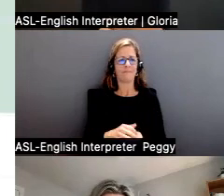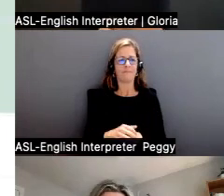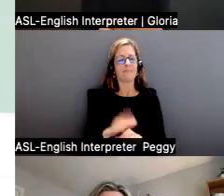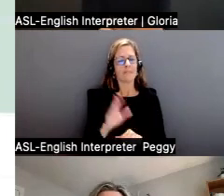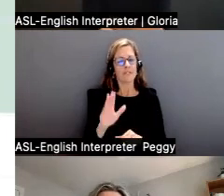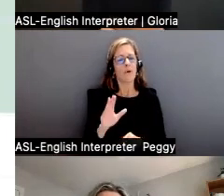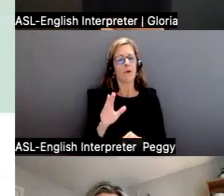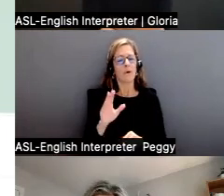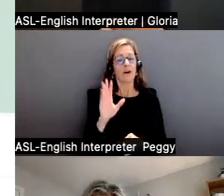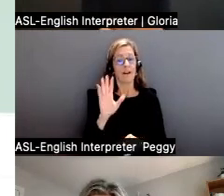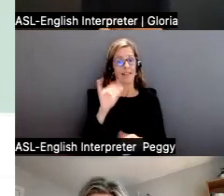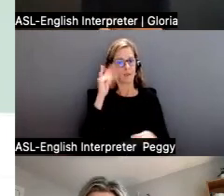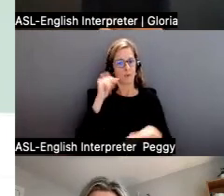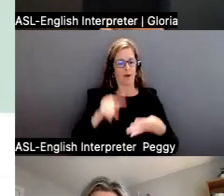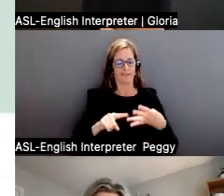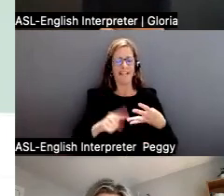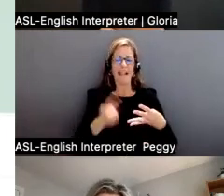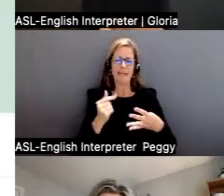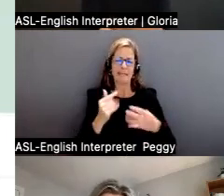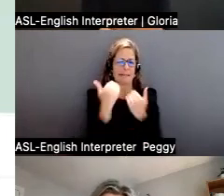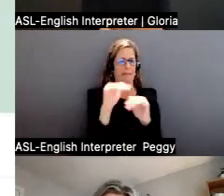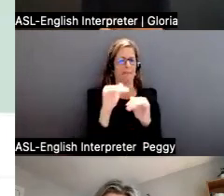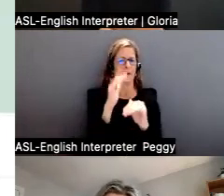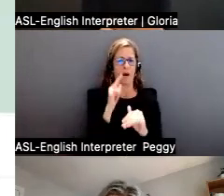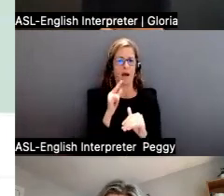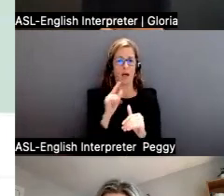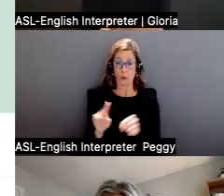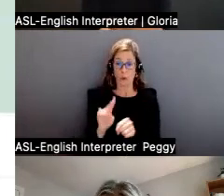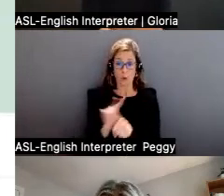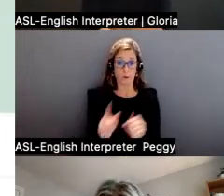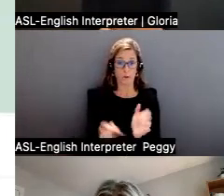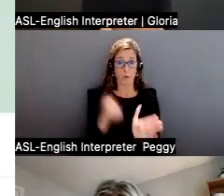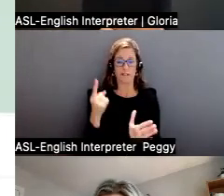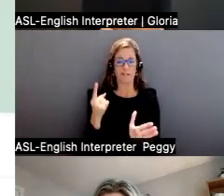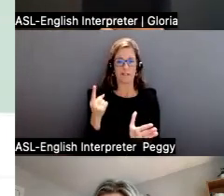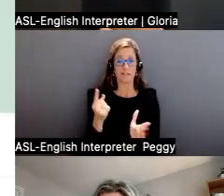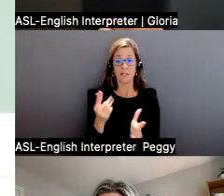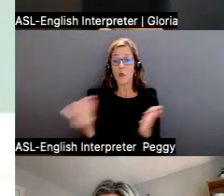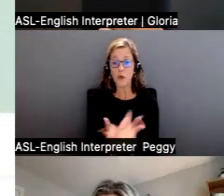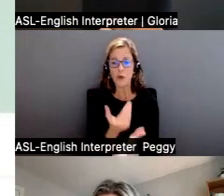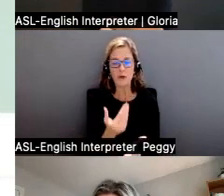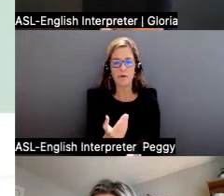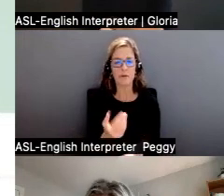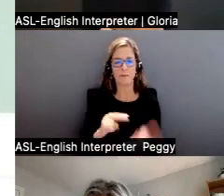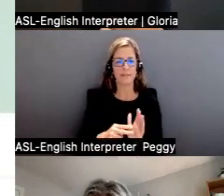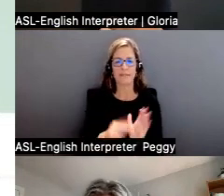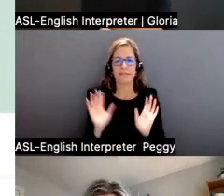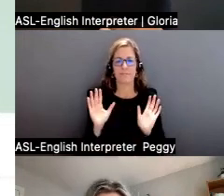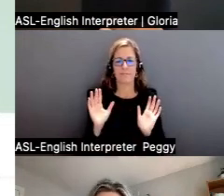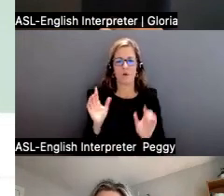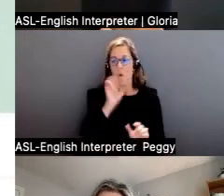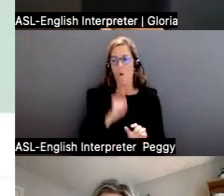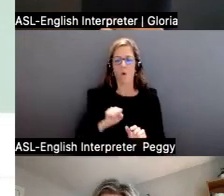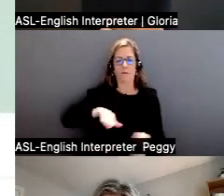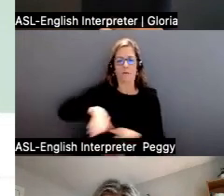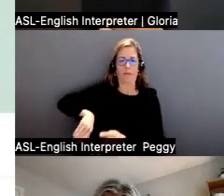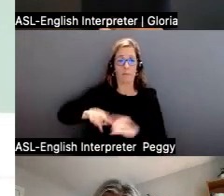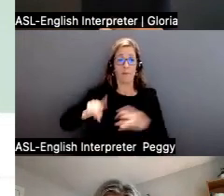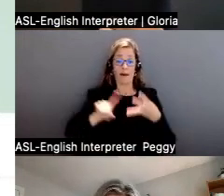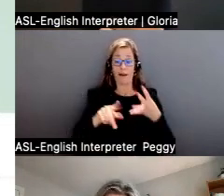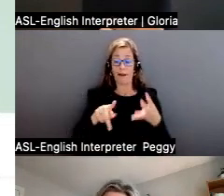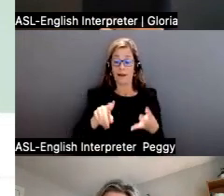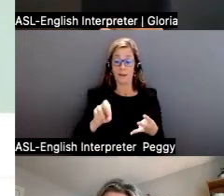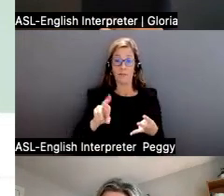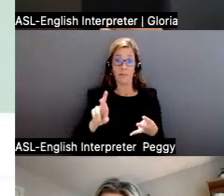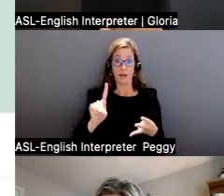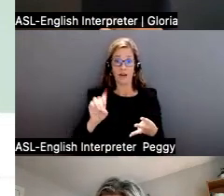different. In Pear Deck, you actually can add an extension to your Google Slides, to your PowerPoint